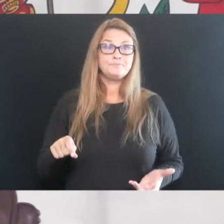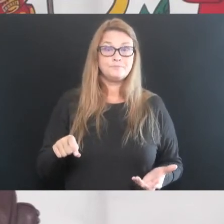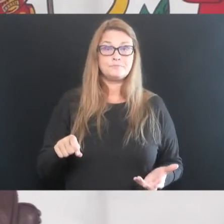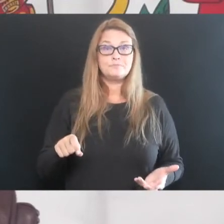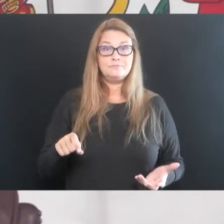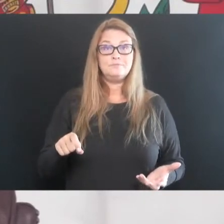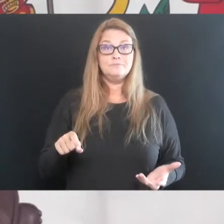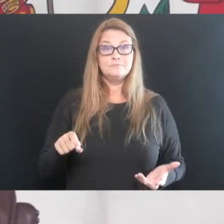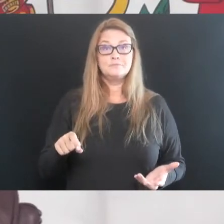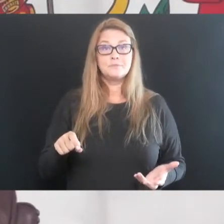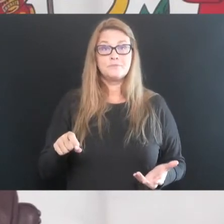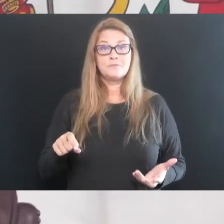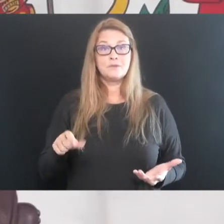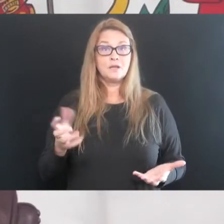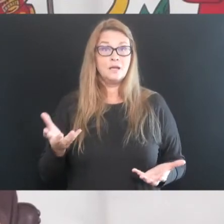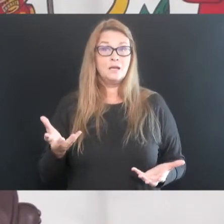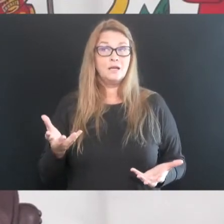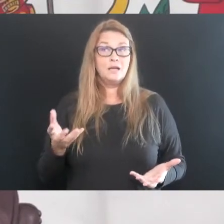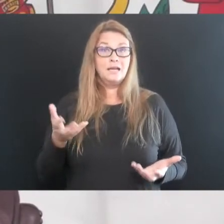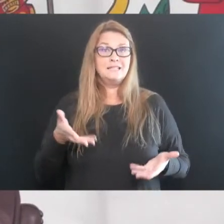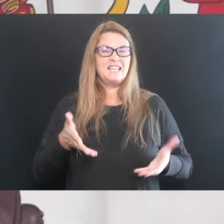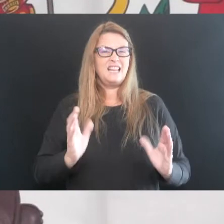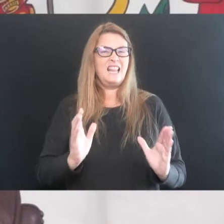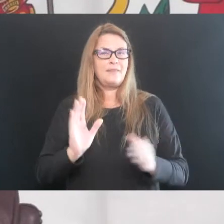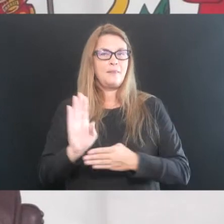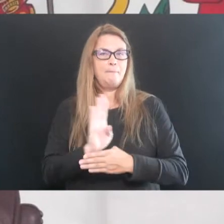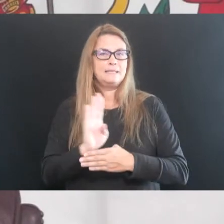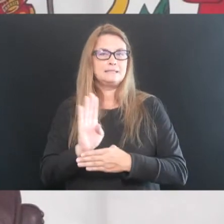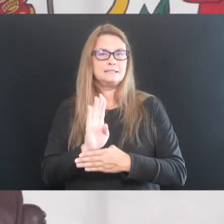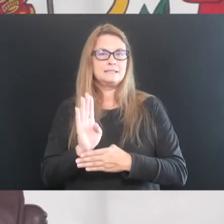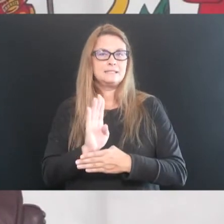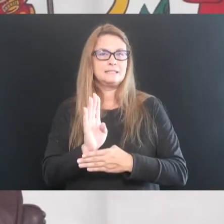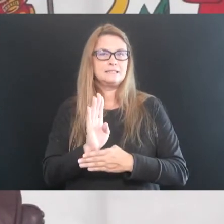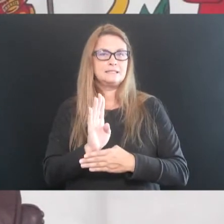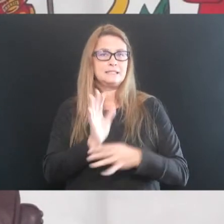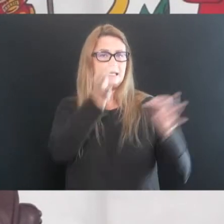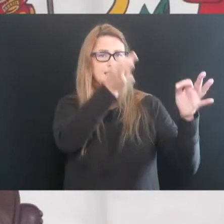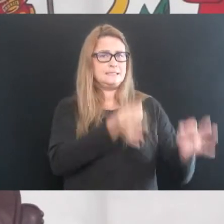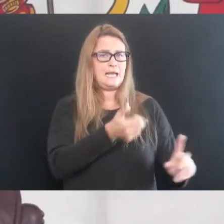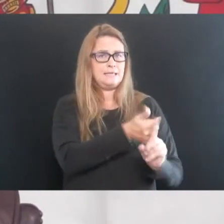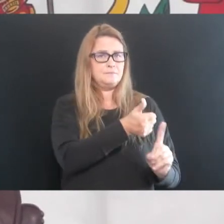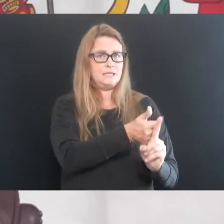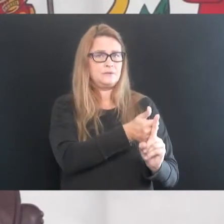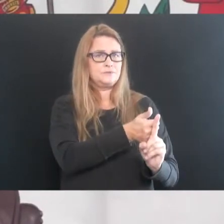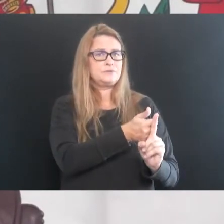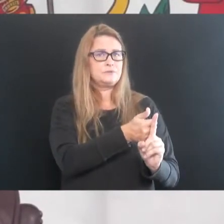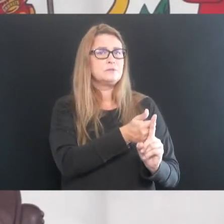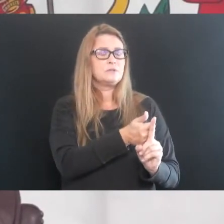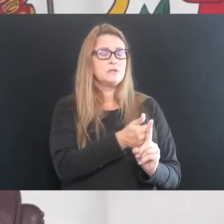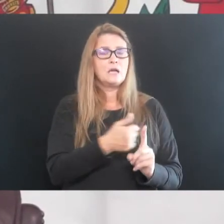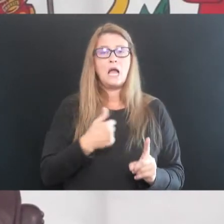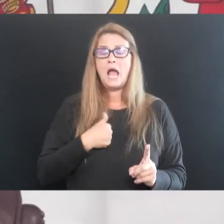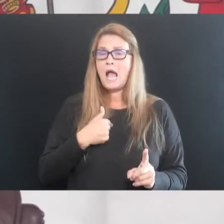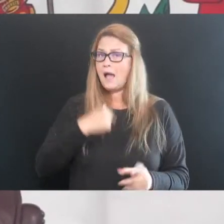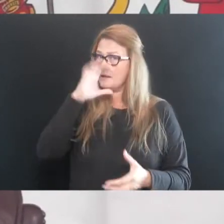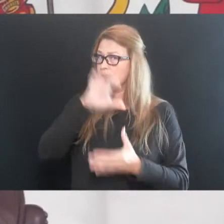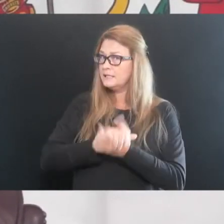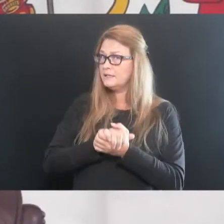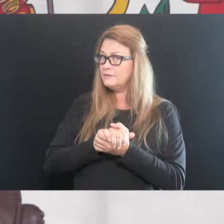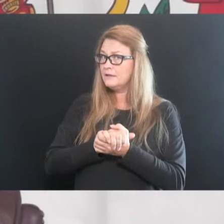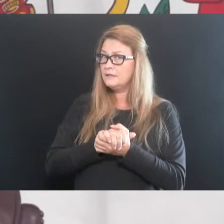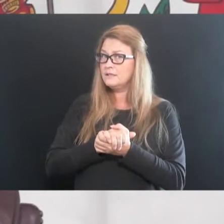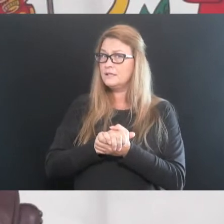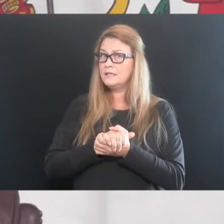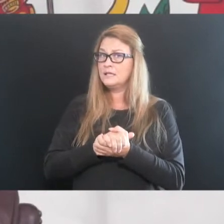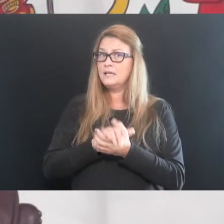absolutely just do this. We need to let our businesses rule the day, but at the same time, I truly believe that they need